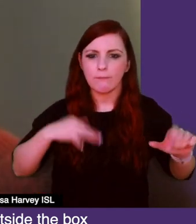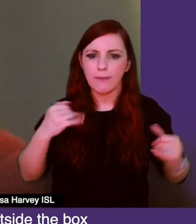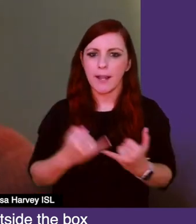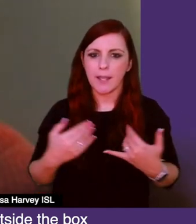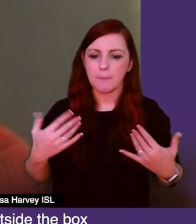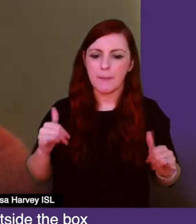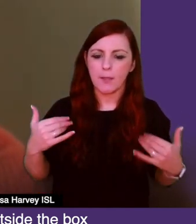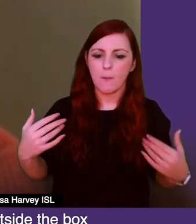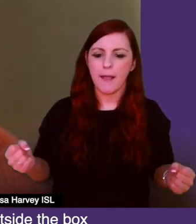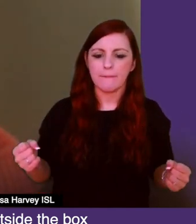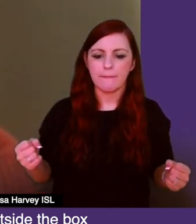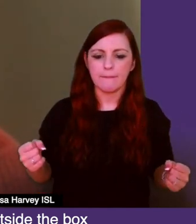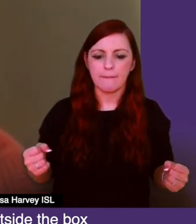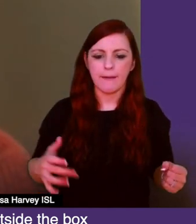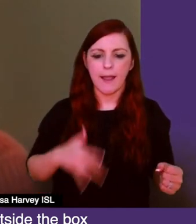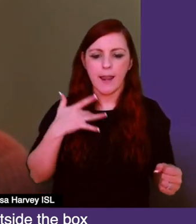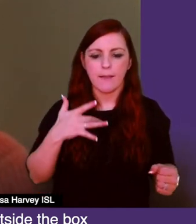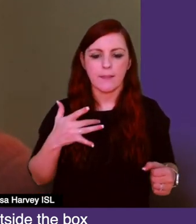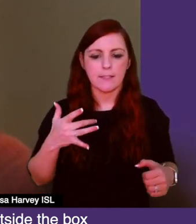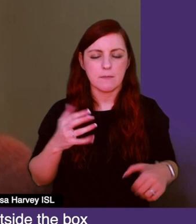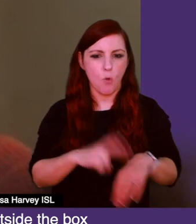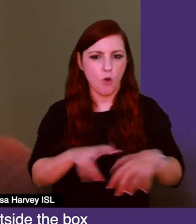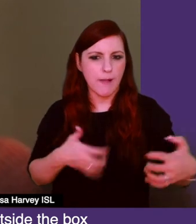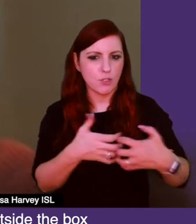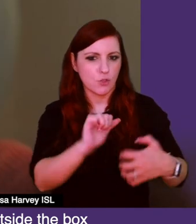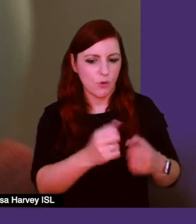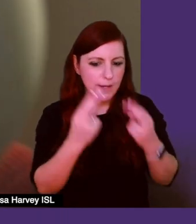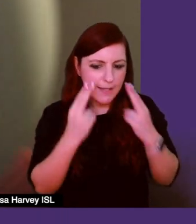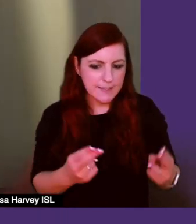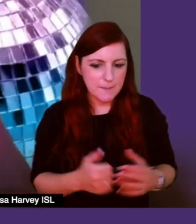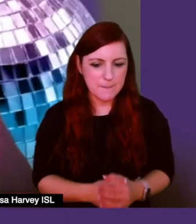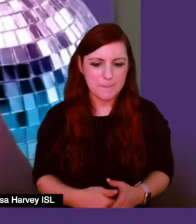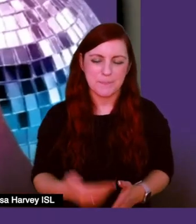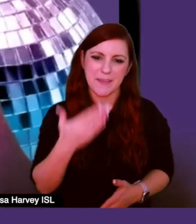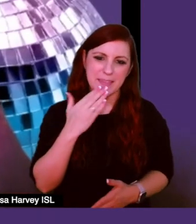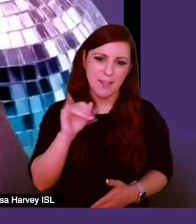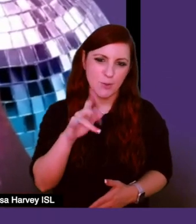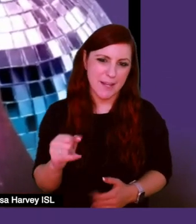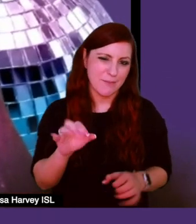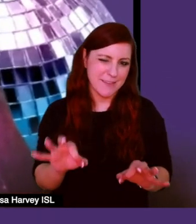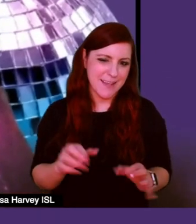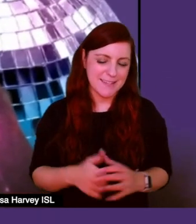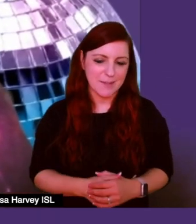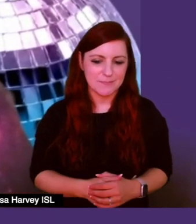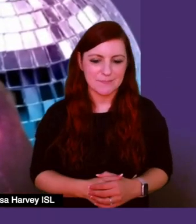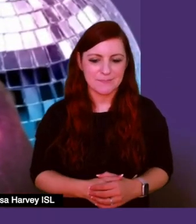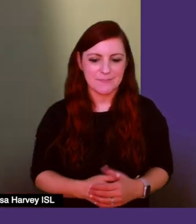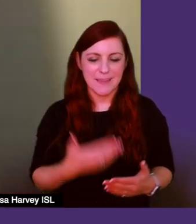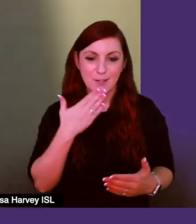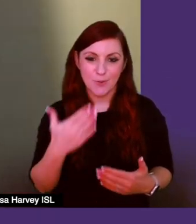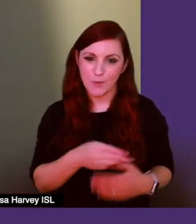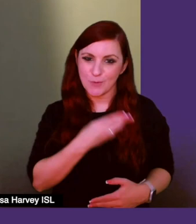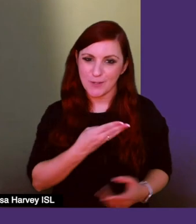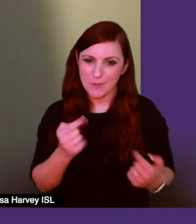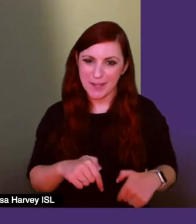have a life that is more suited to you and your needs. Thank you, Jenny. That's fantastic. Thank you so much.